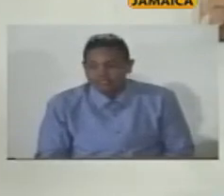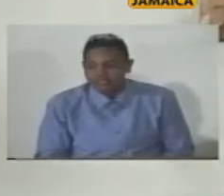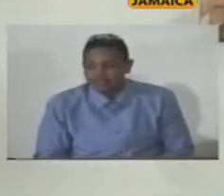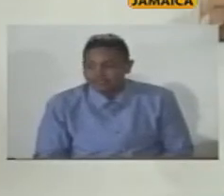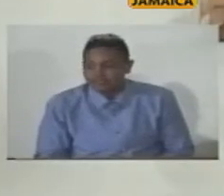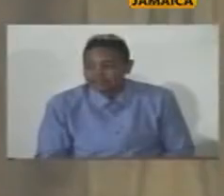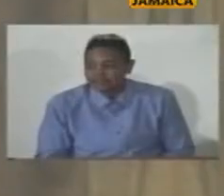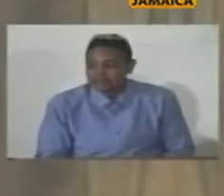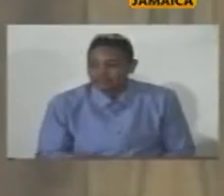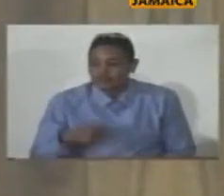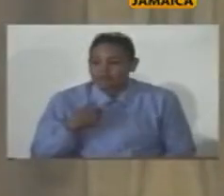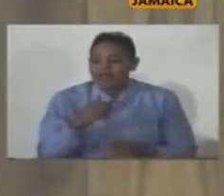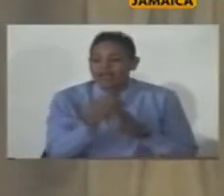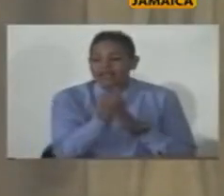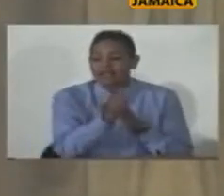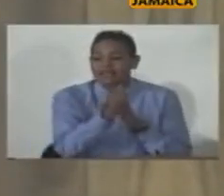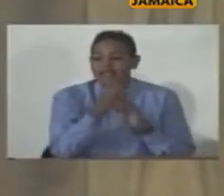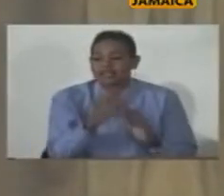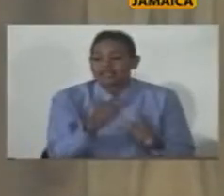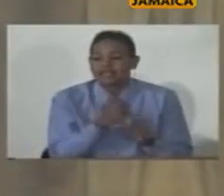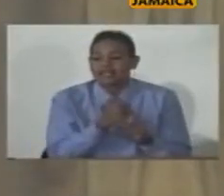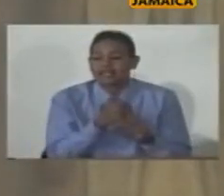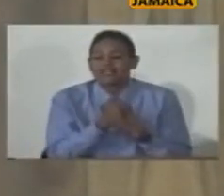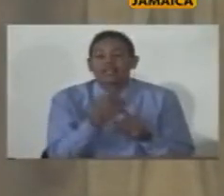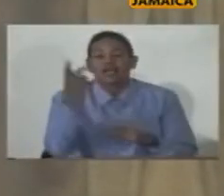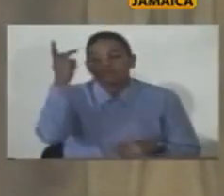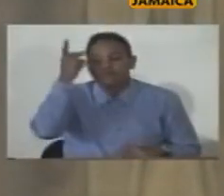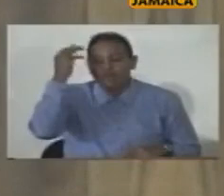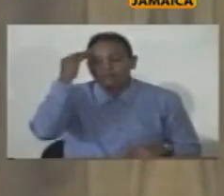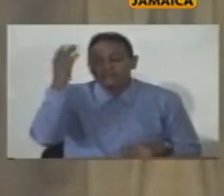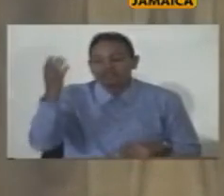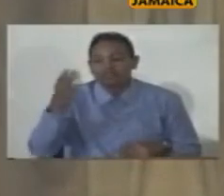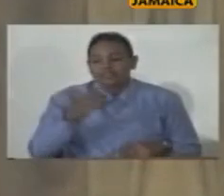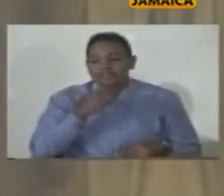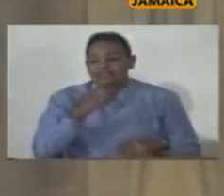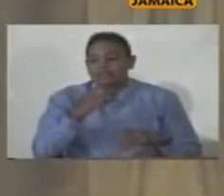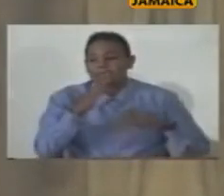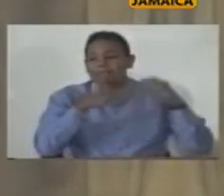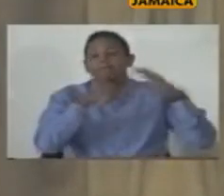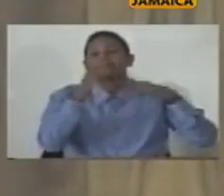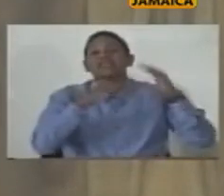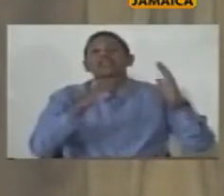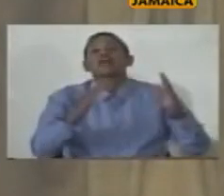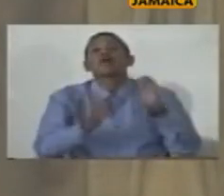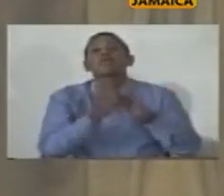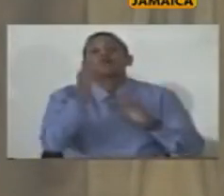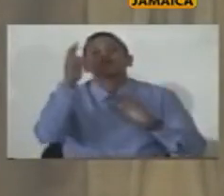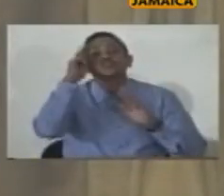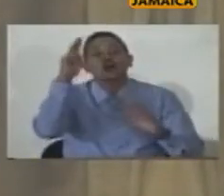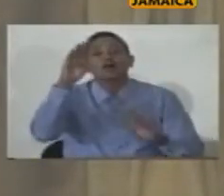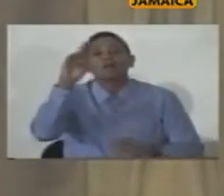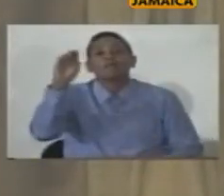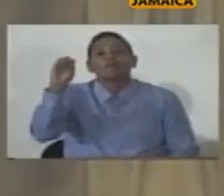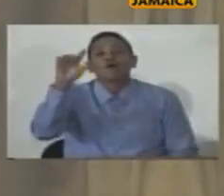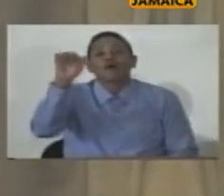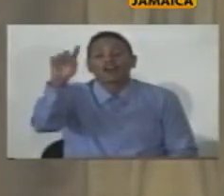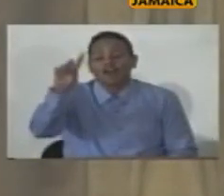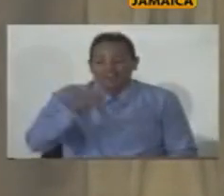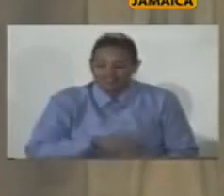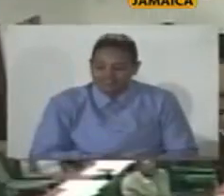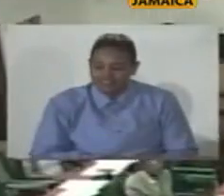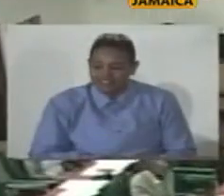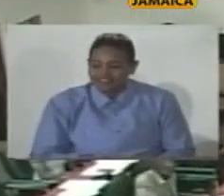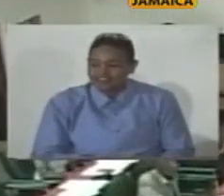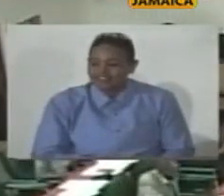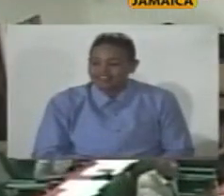To my leader and Prime Minister, the builder, most honorable Brogard, thank